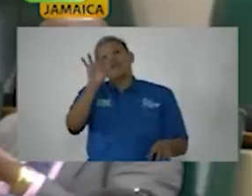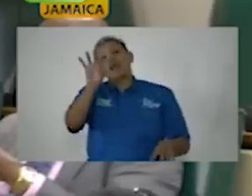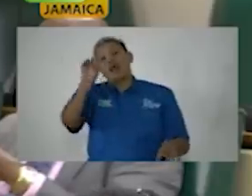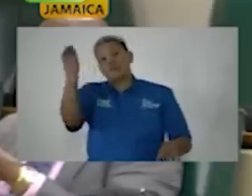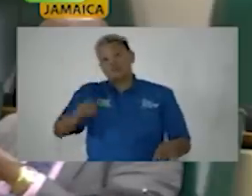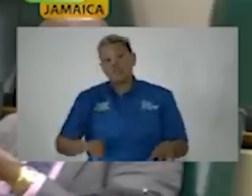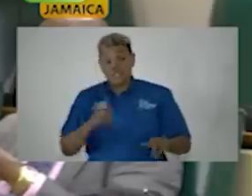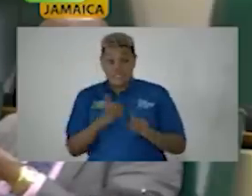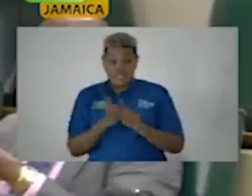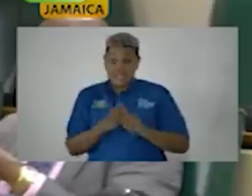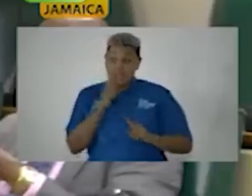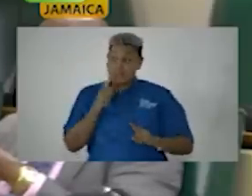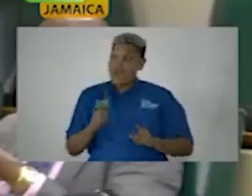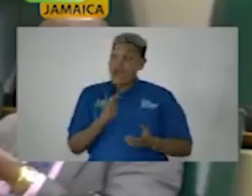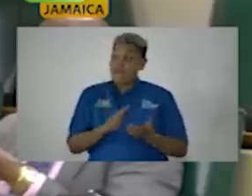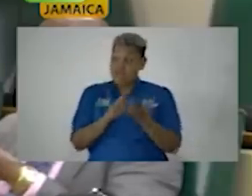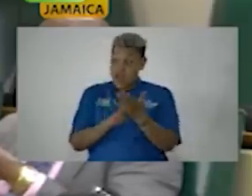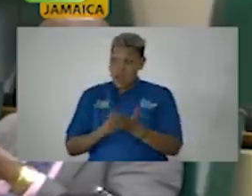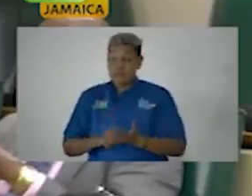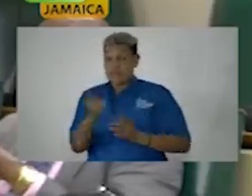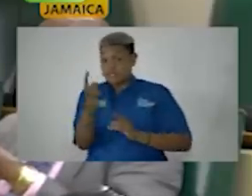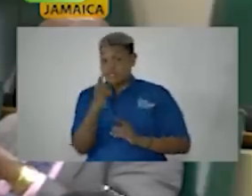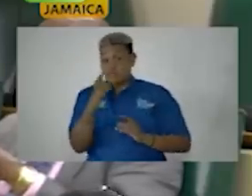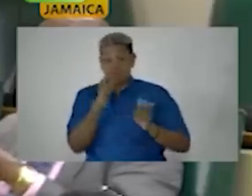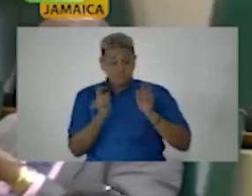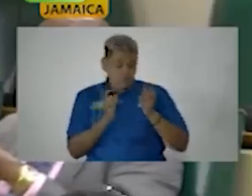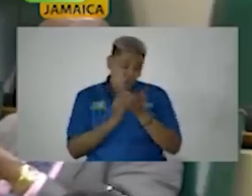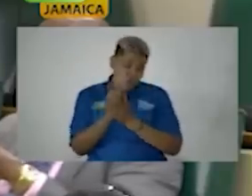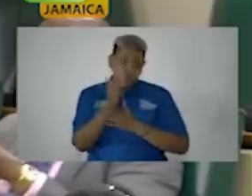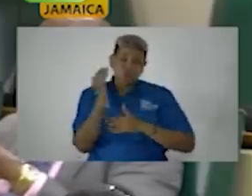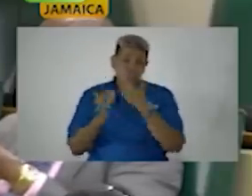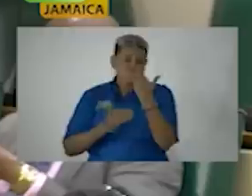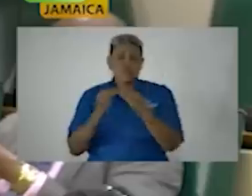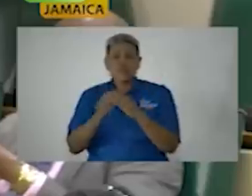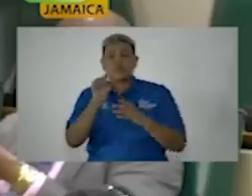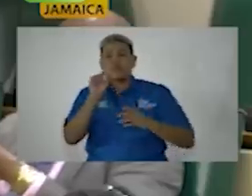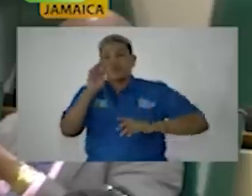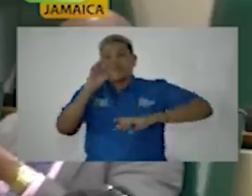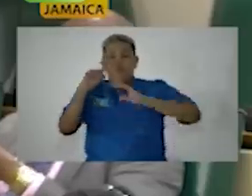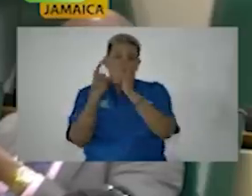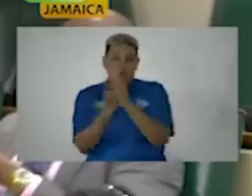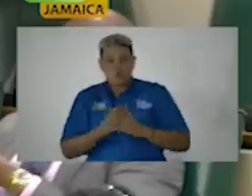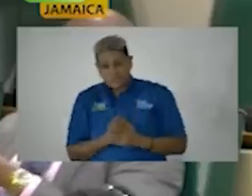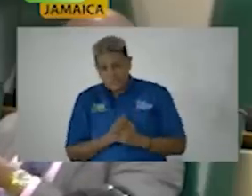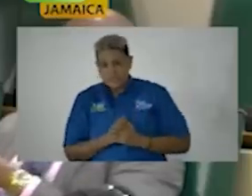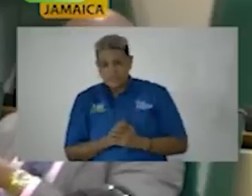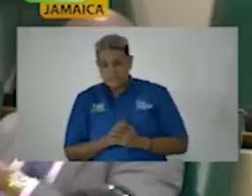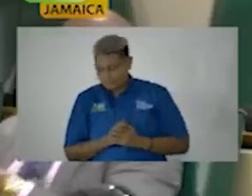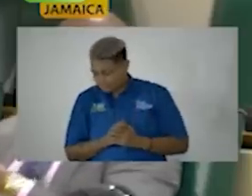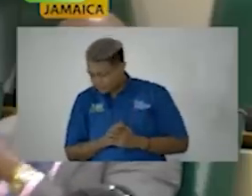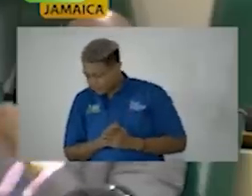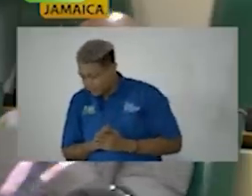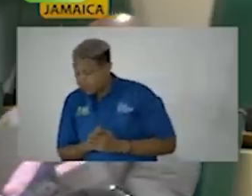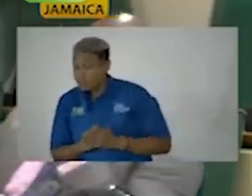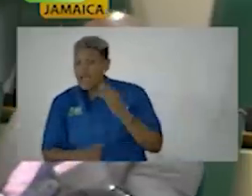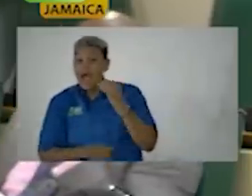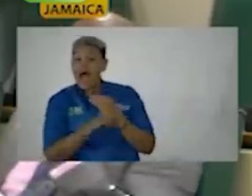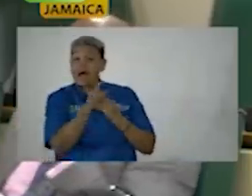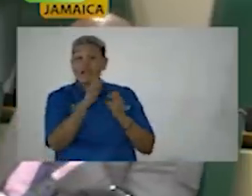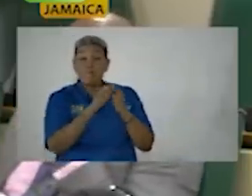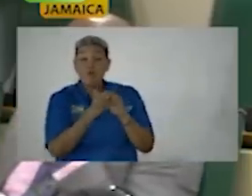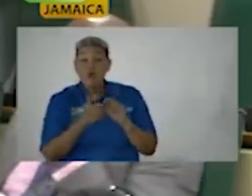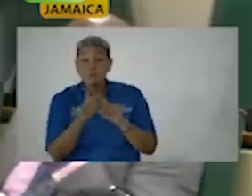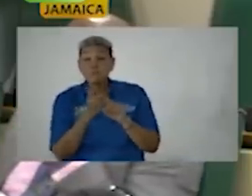99.9% of the applications are dealt with within 24 hours. Where there is a problem